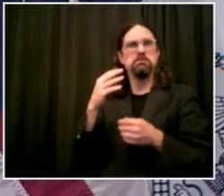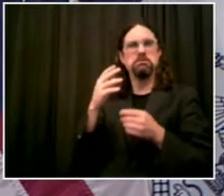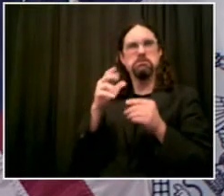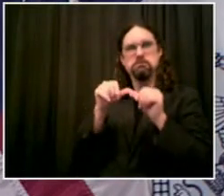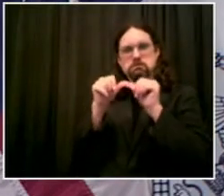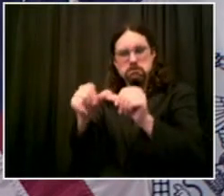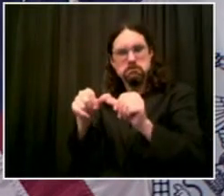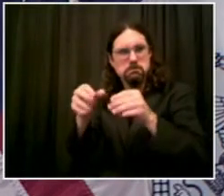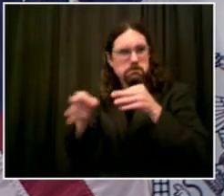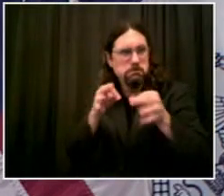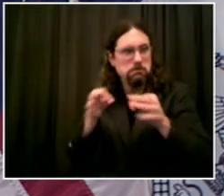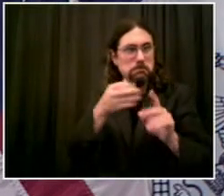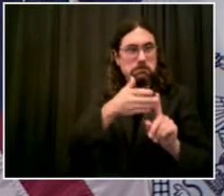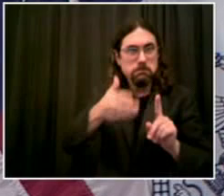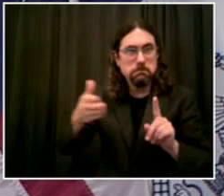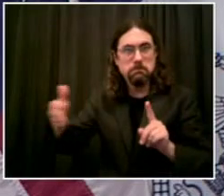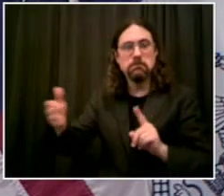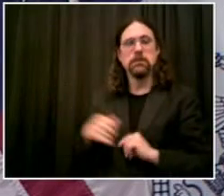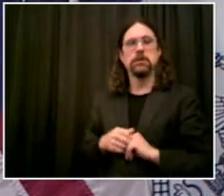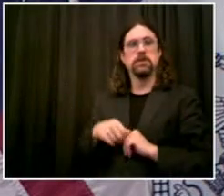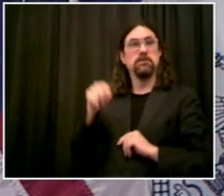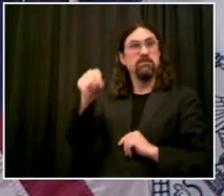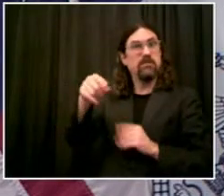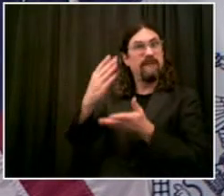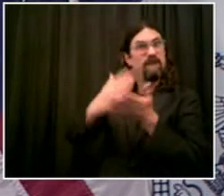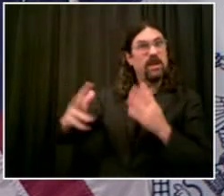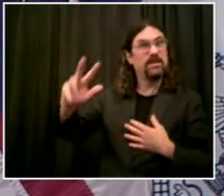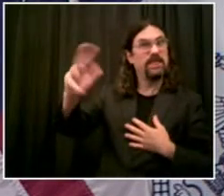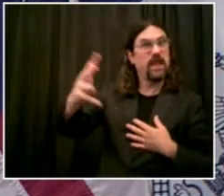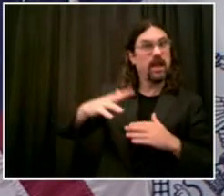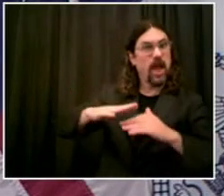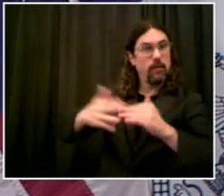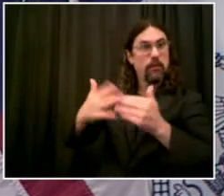6th, phase three will also be the time